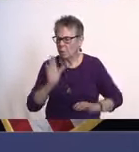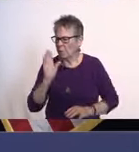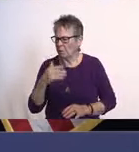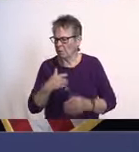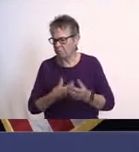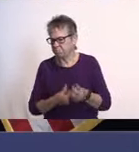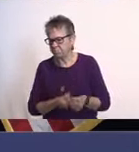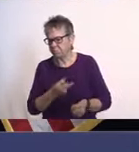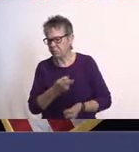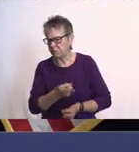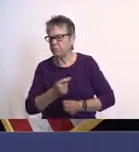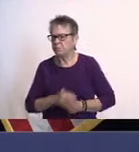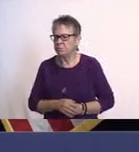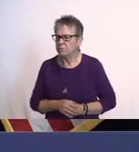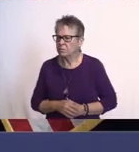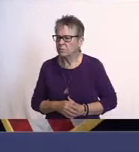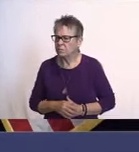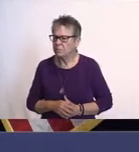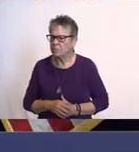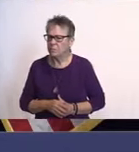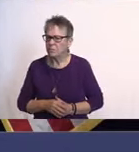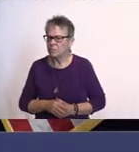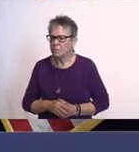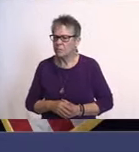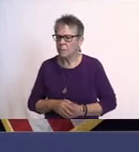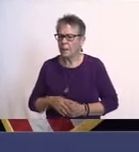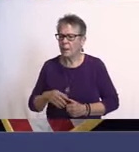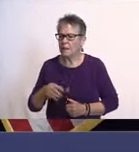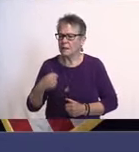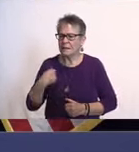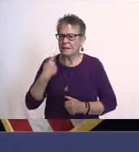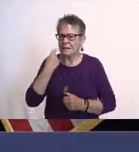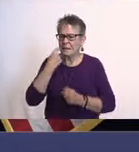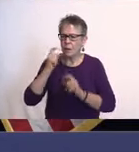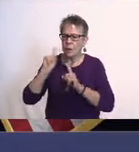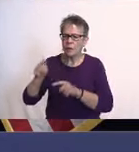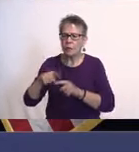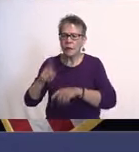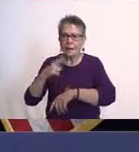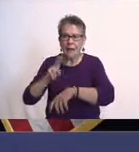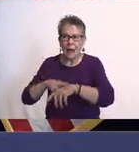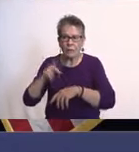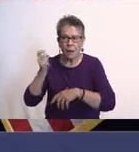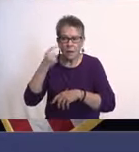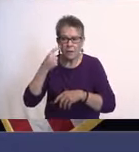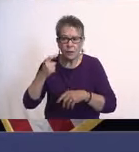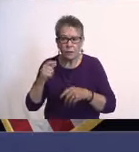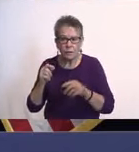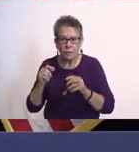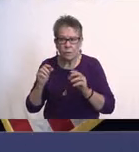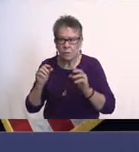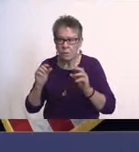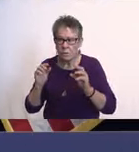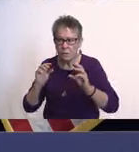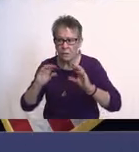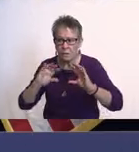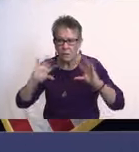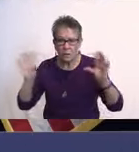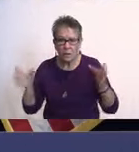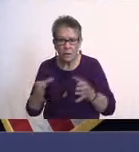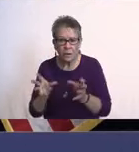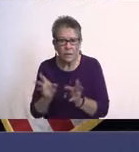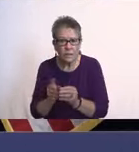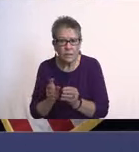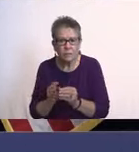National Governors Association meeting this weekend. Can you talk about what happened there? Did you make any specific asks for New Jersey? Everyone asked me, where's Joey Fox?